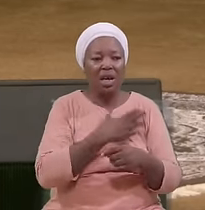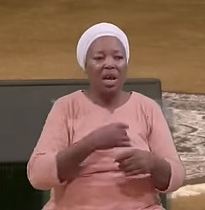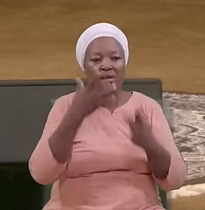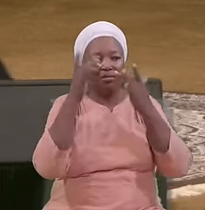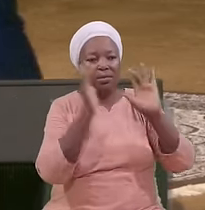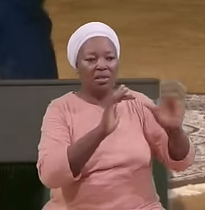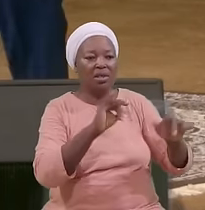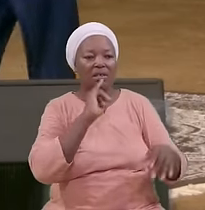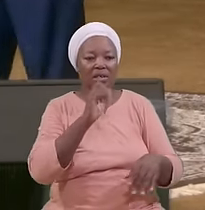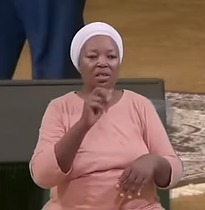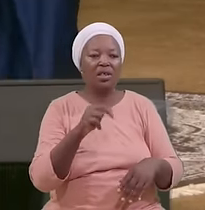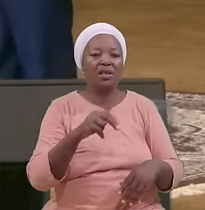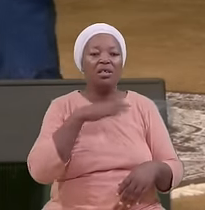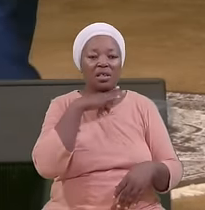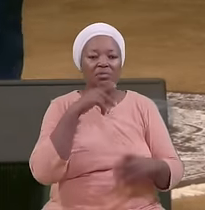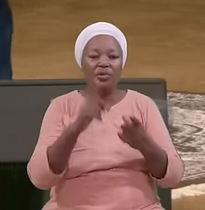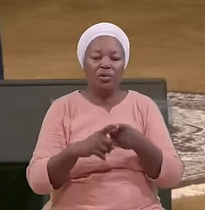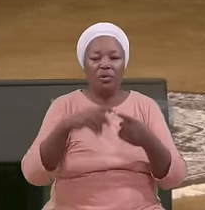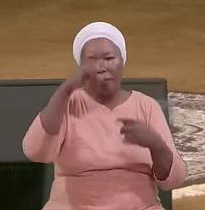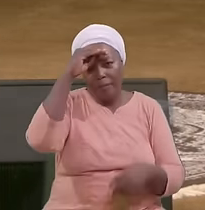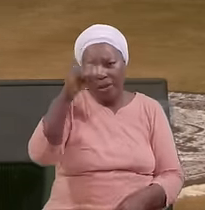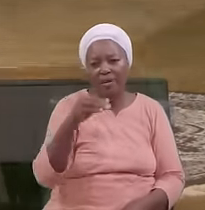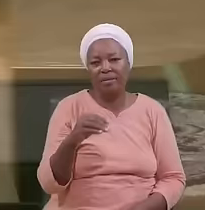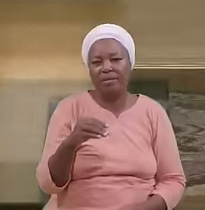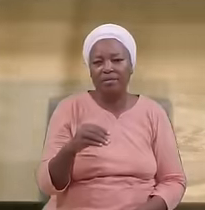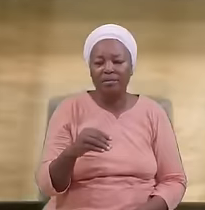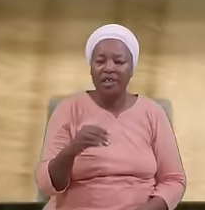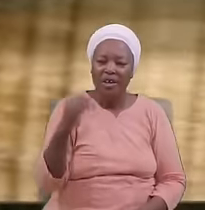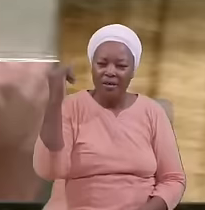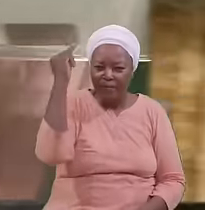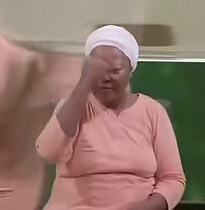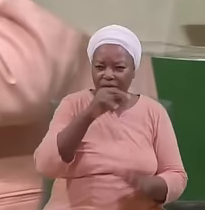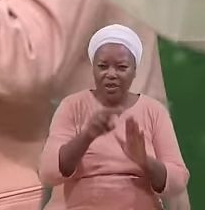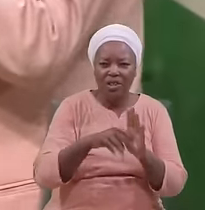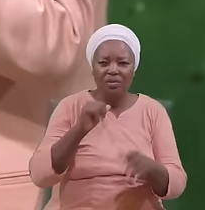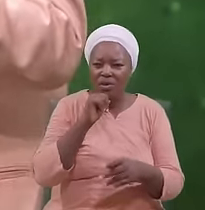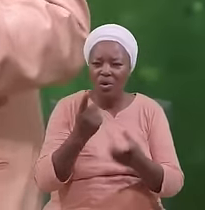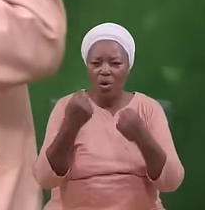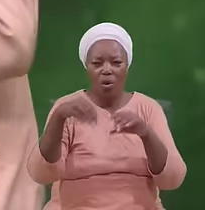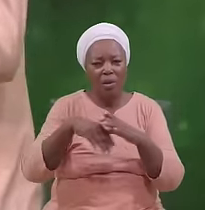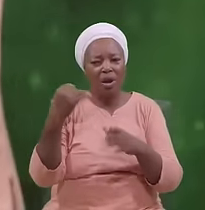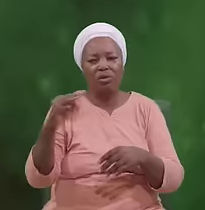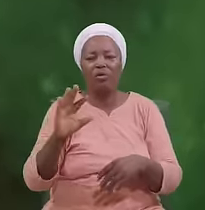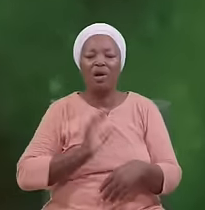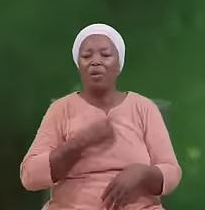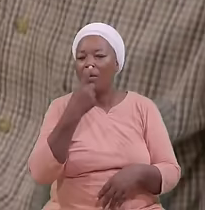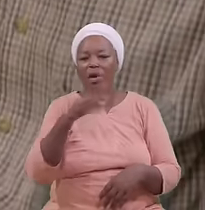an abomination to men. Foolishness will not come out of our mouth